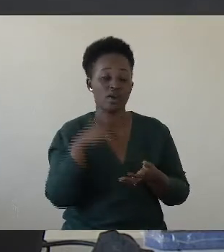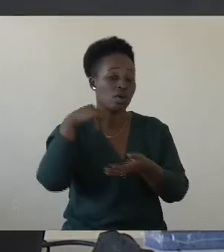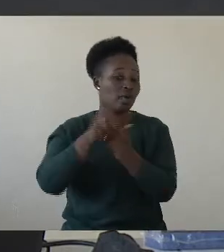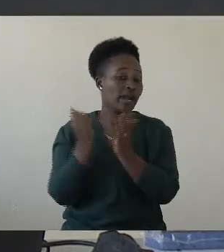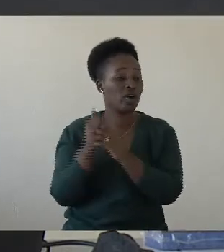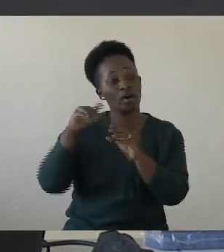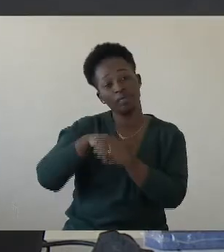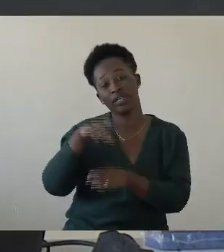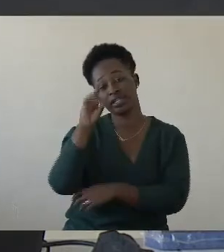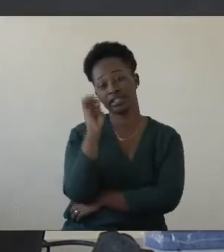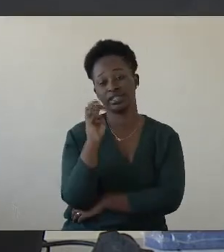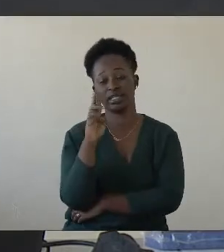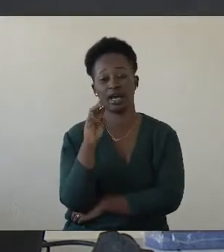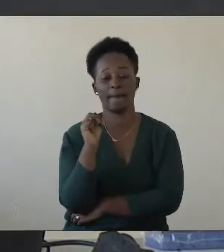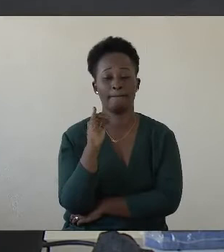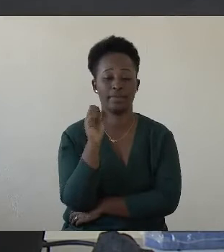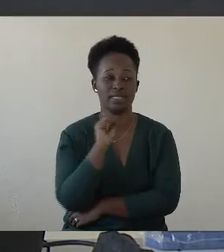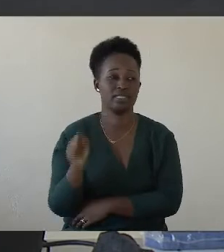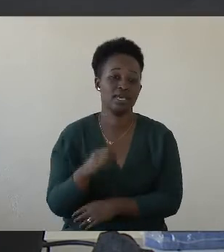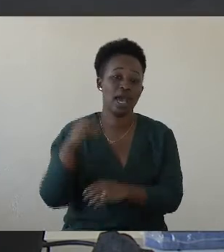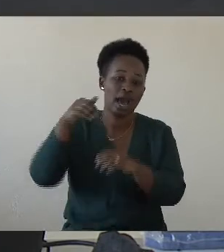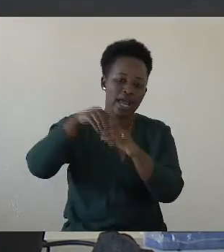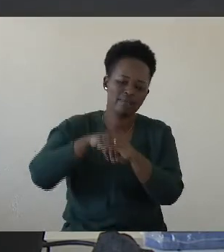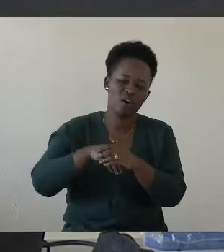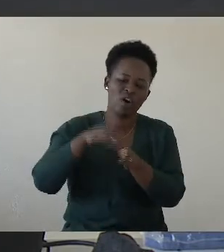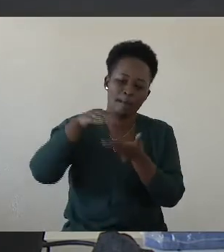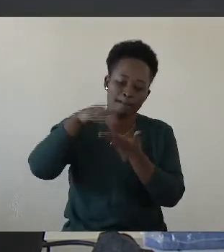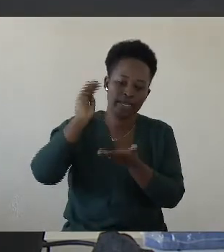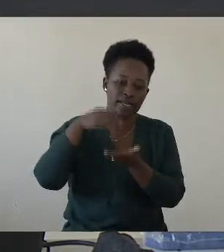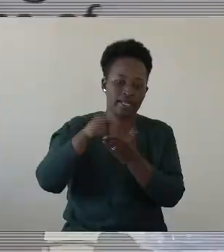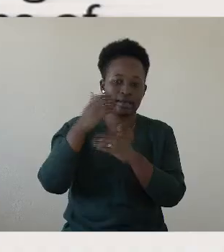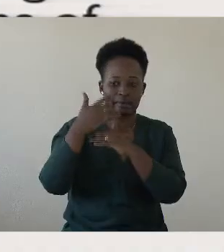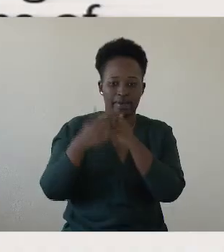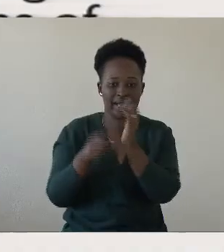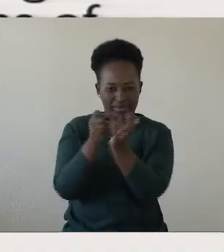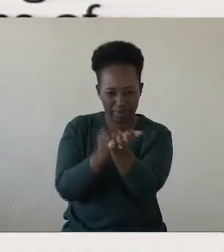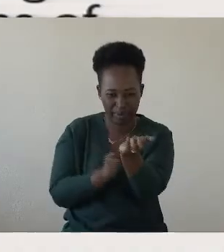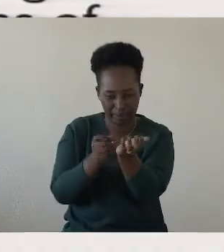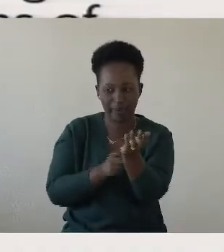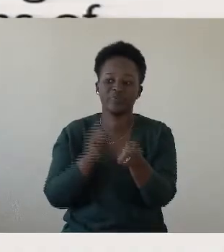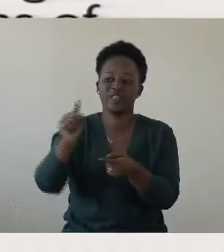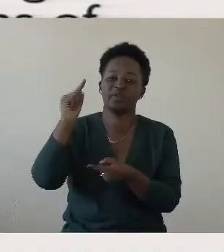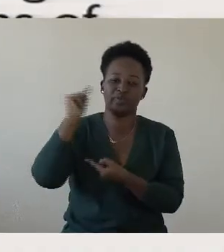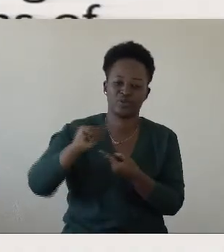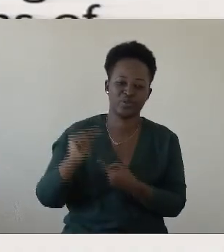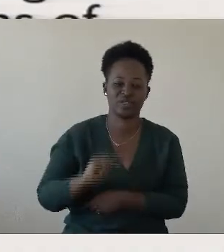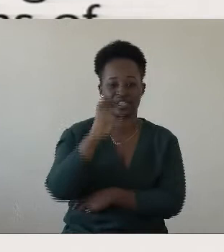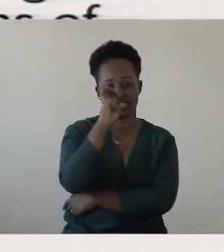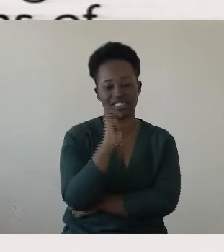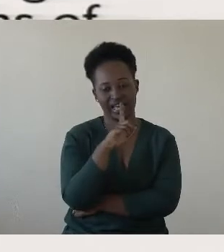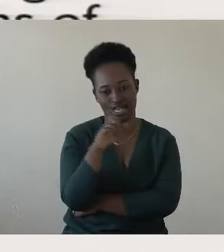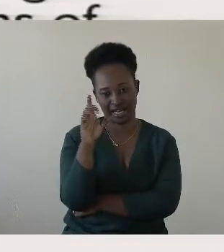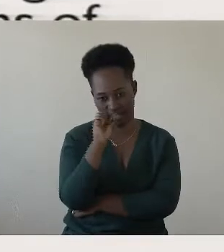capillaries, which reduces the number of cells that are present there. So I said there are a few cells compared to the